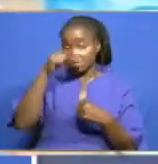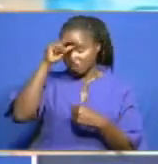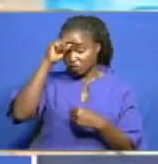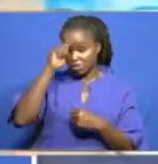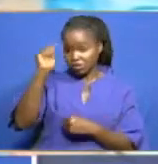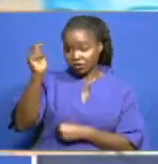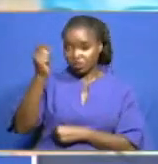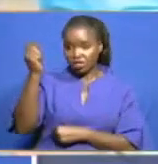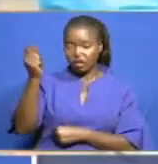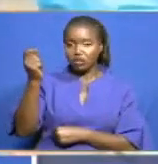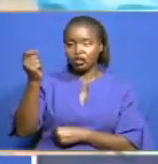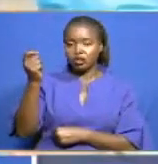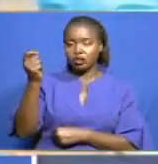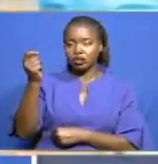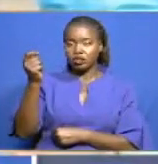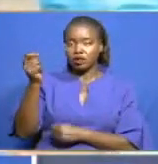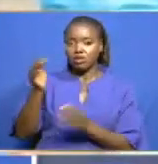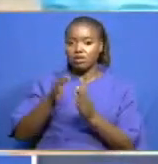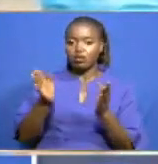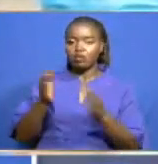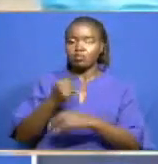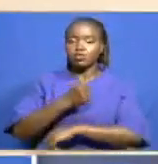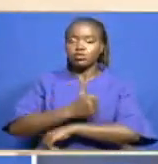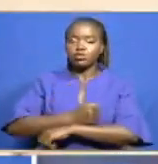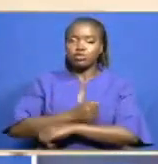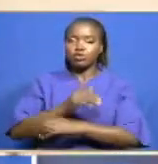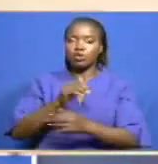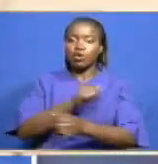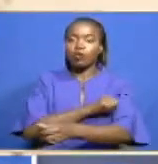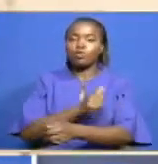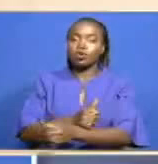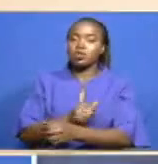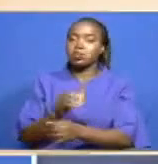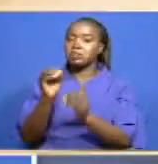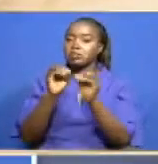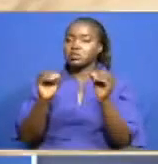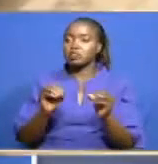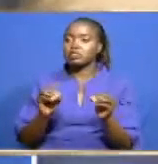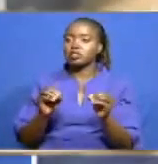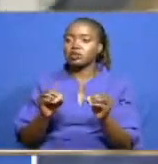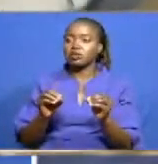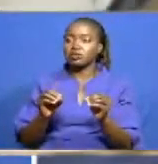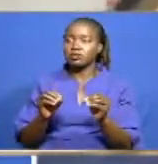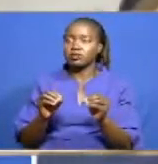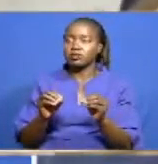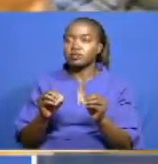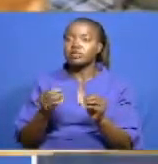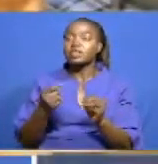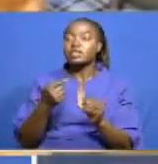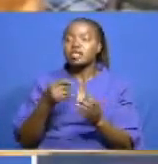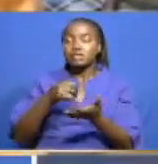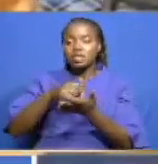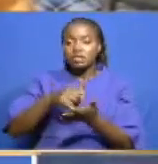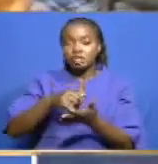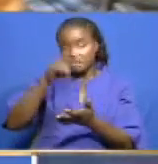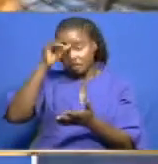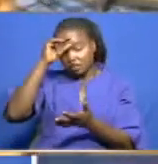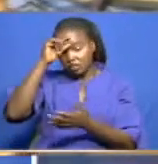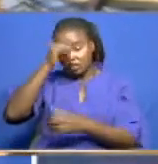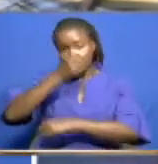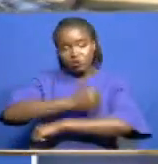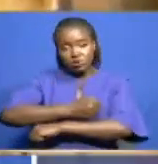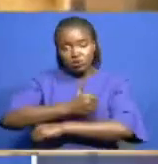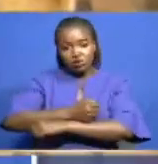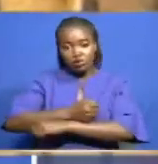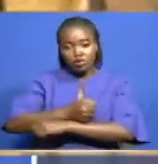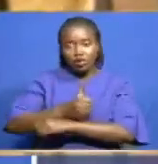republic by opening schools without authority. At the same time, the cabinet secretary maintained that the government schools furniture program